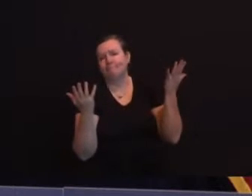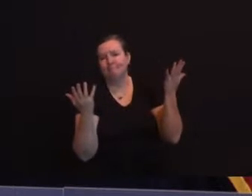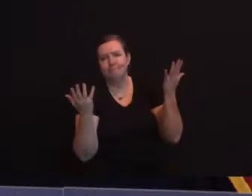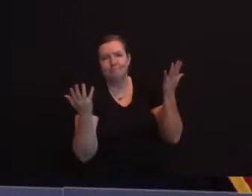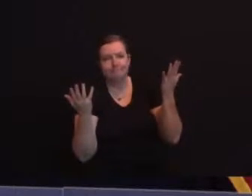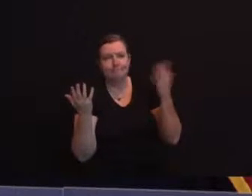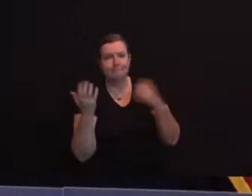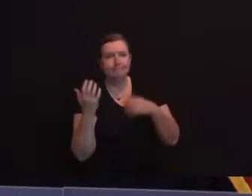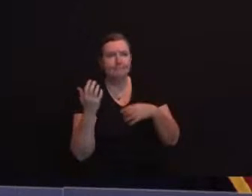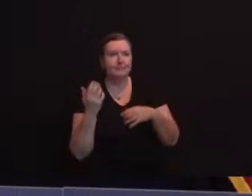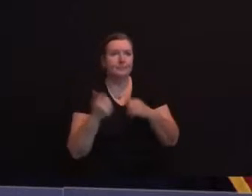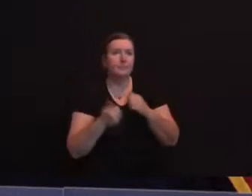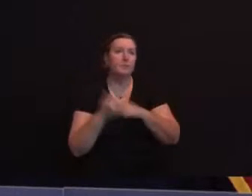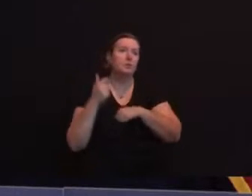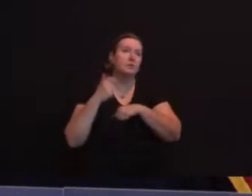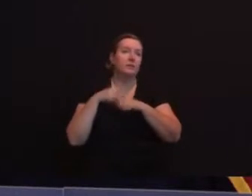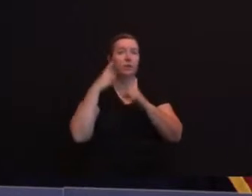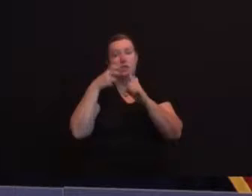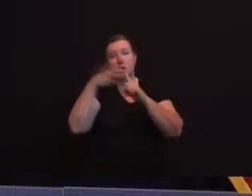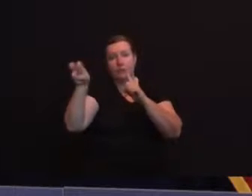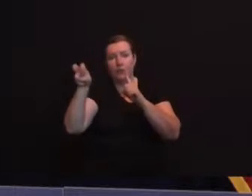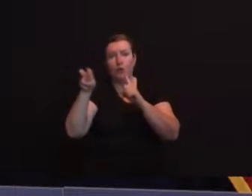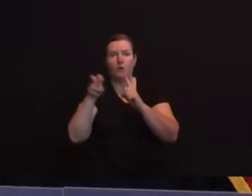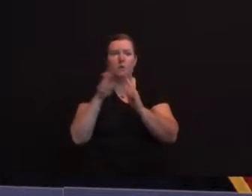been on divert is about 4 hours.